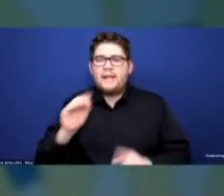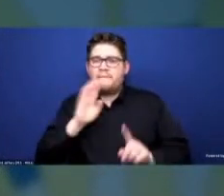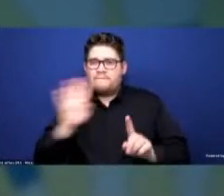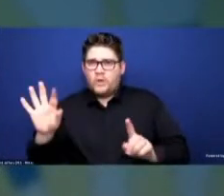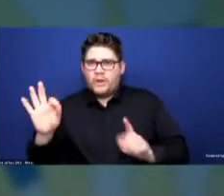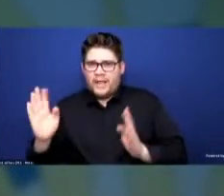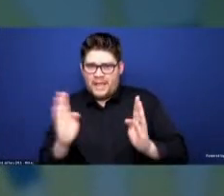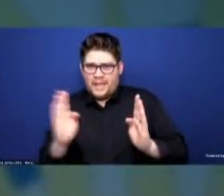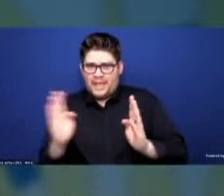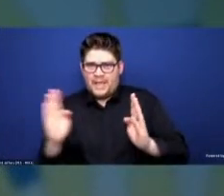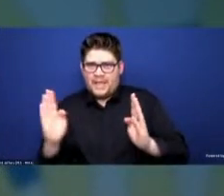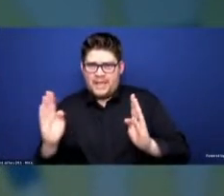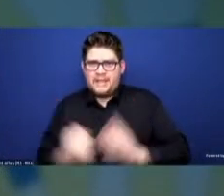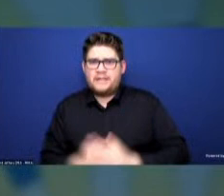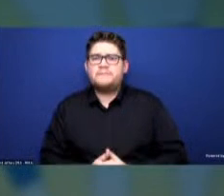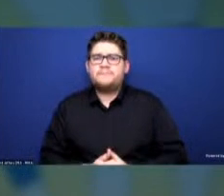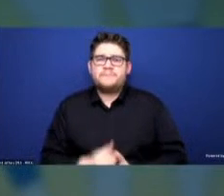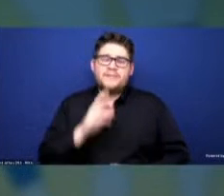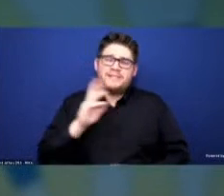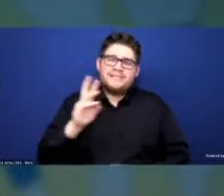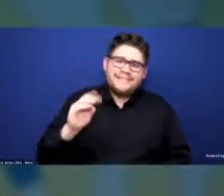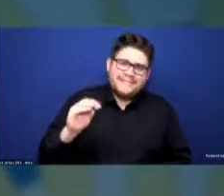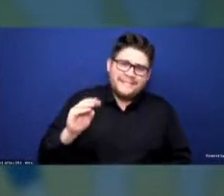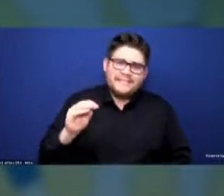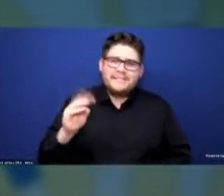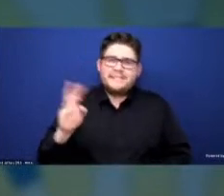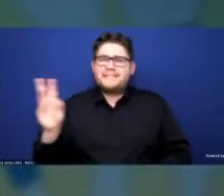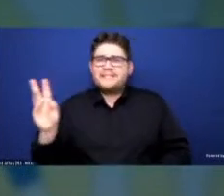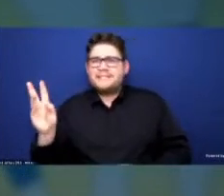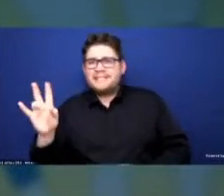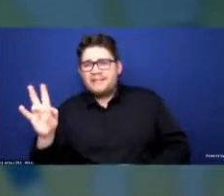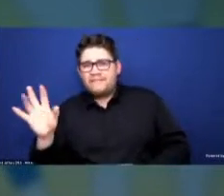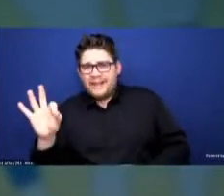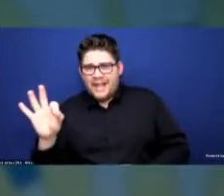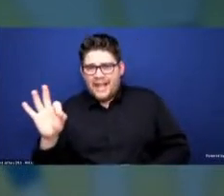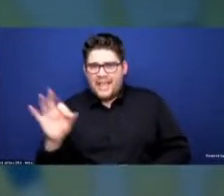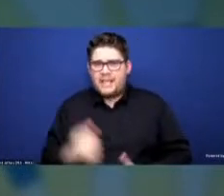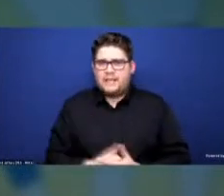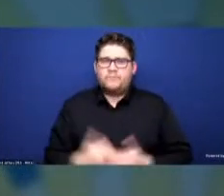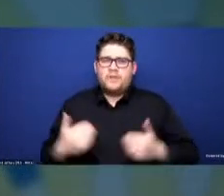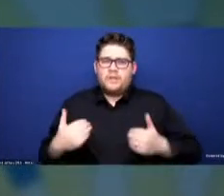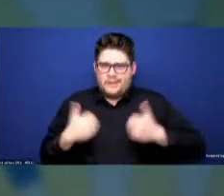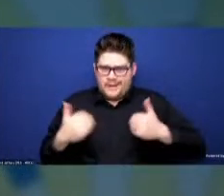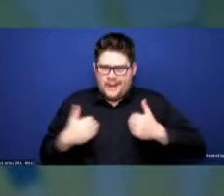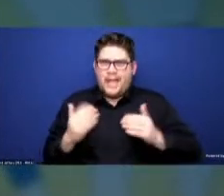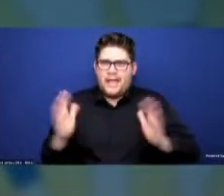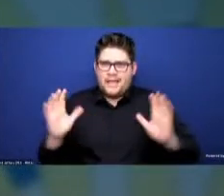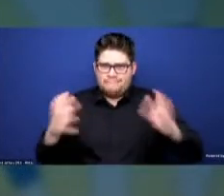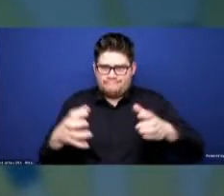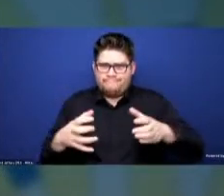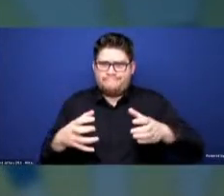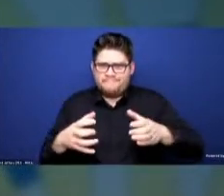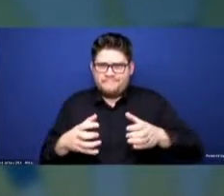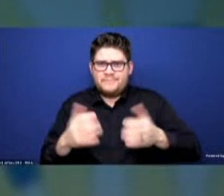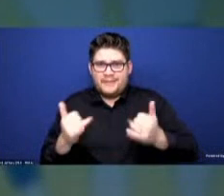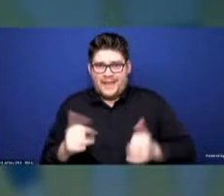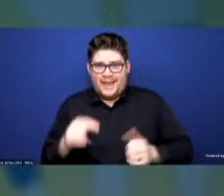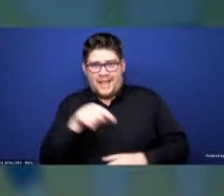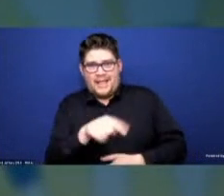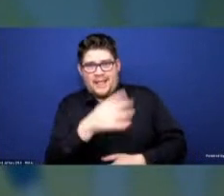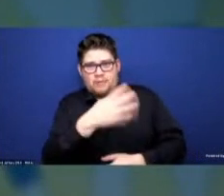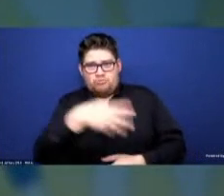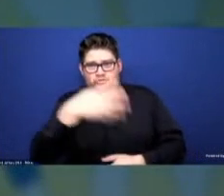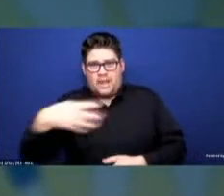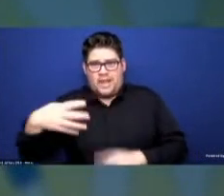But the largest and steepest increase has been in younger people, both from social connections but also from